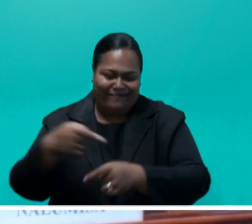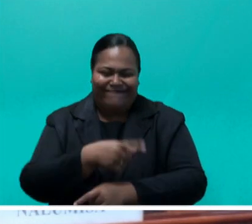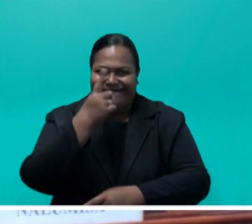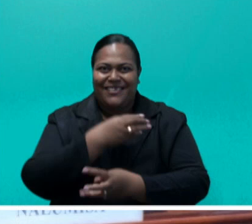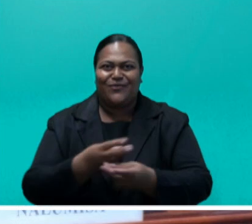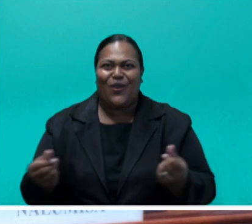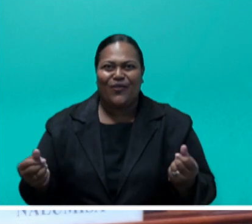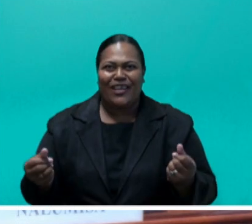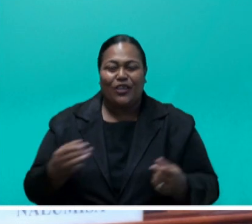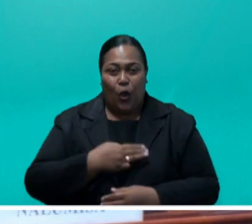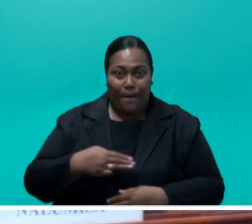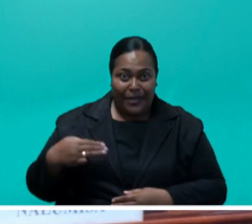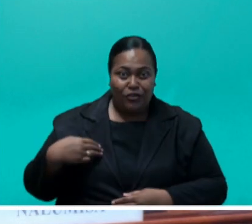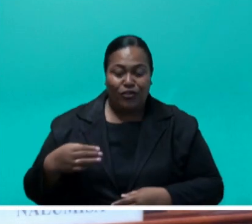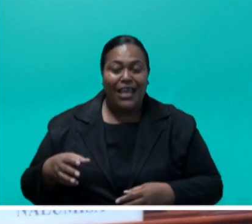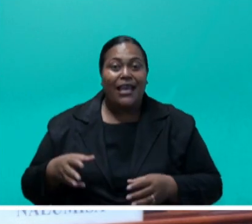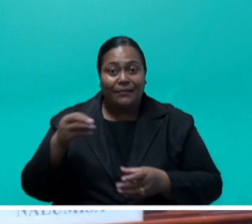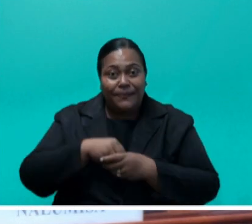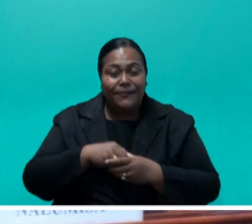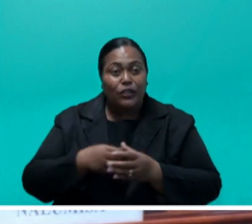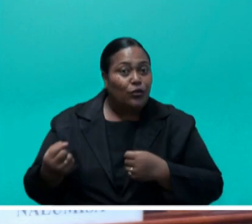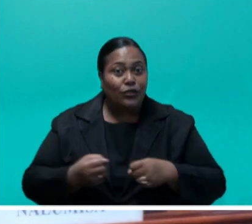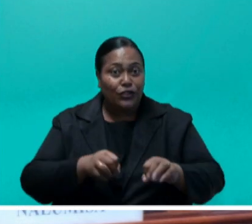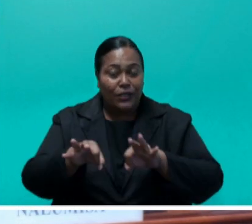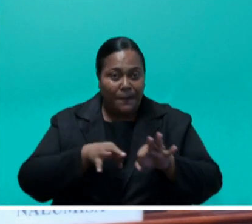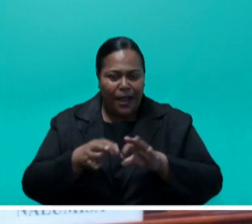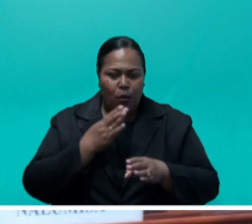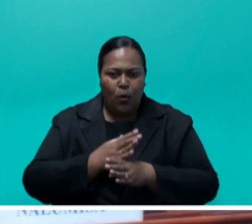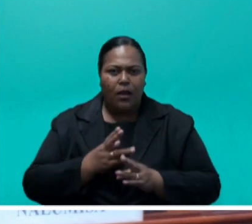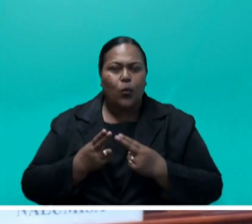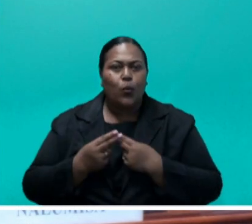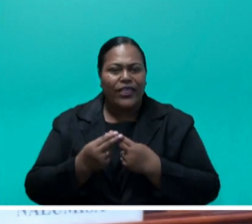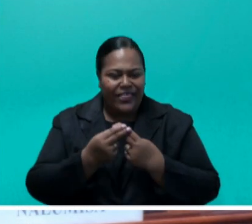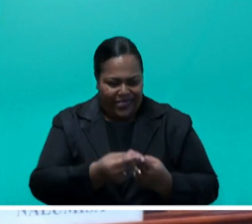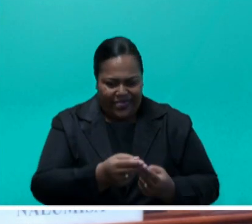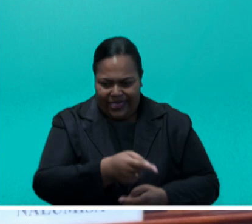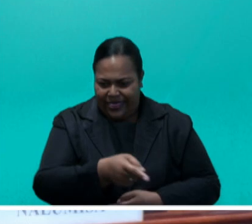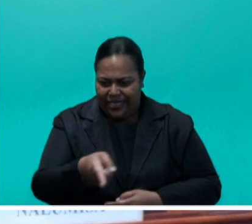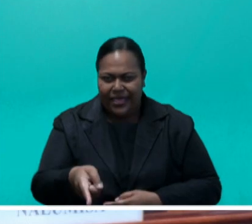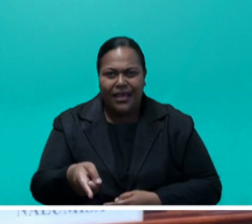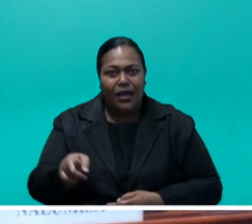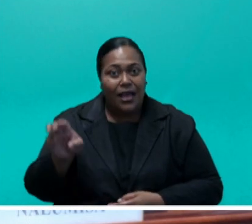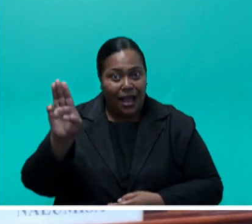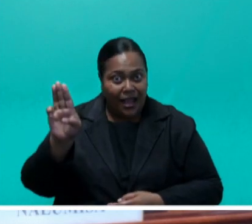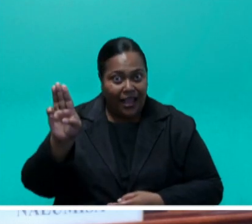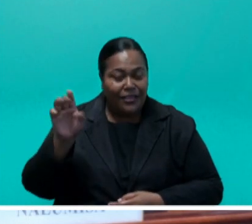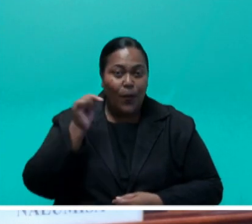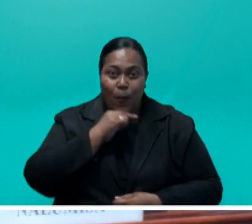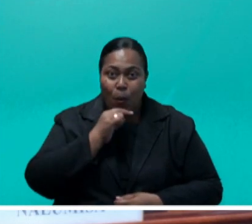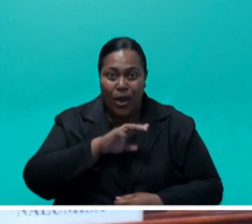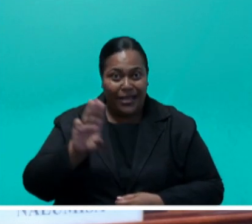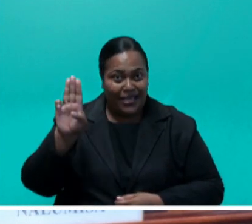Ministry, as part of its strategic plan, will work closely with these organizations to strengthen the Boy Scouts and